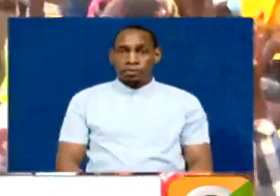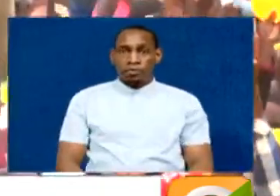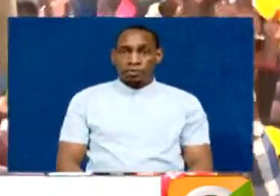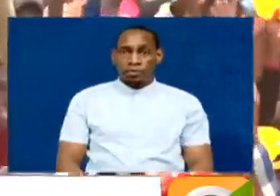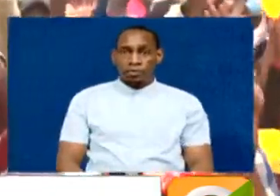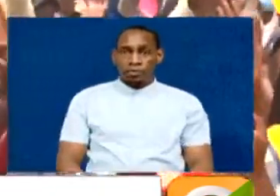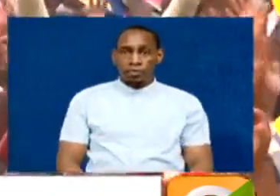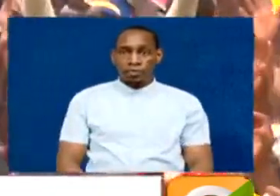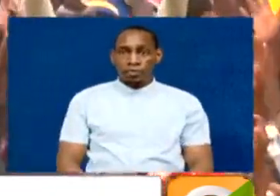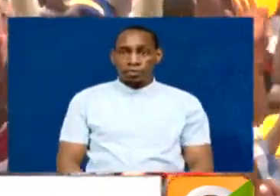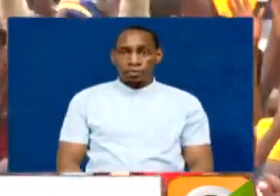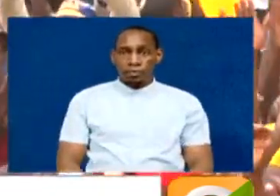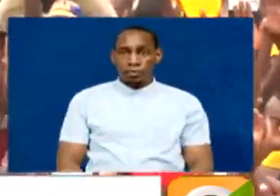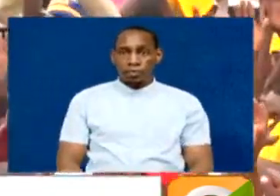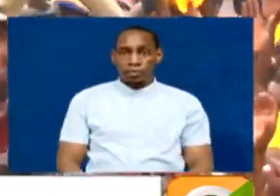2022.